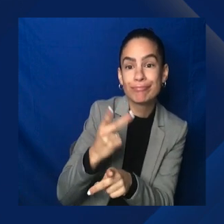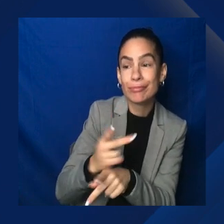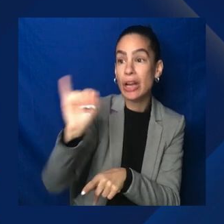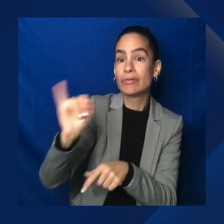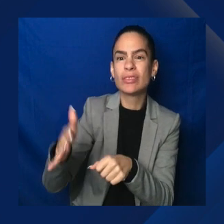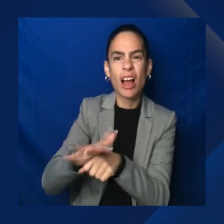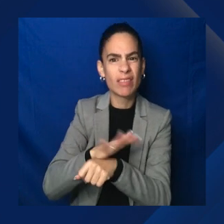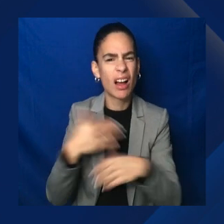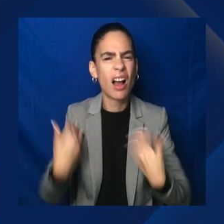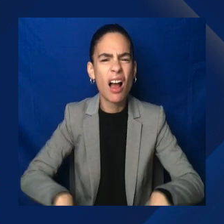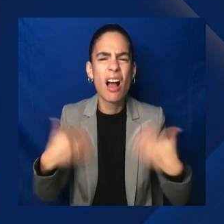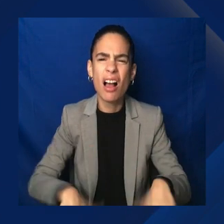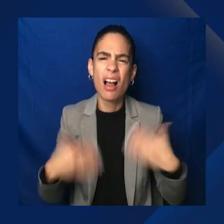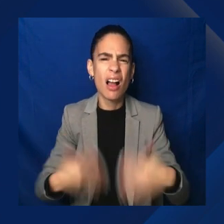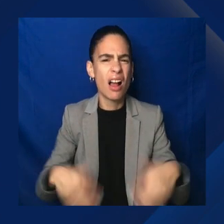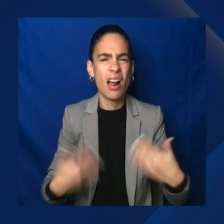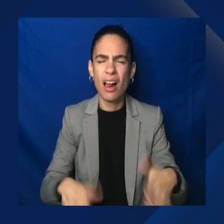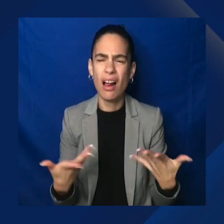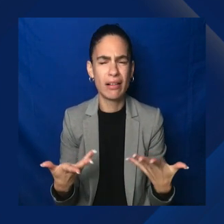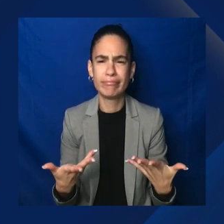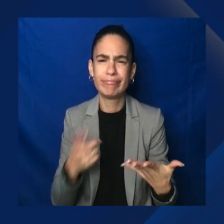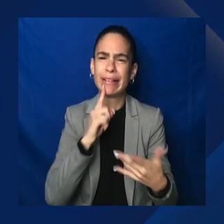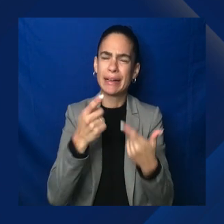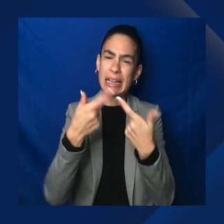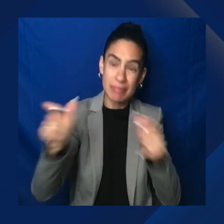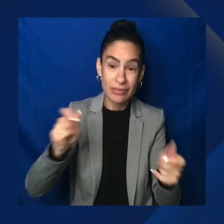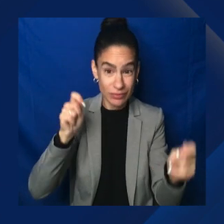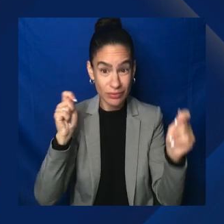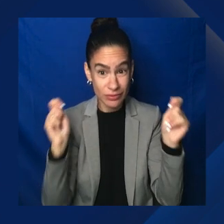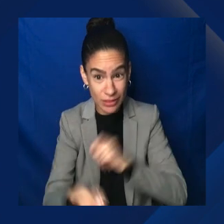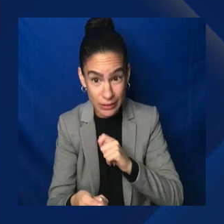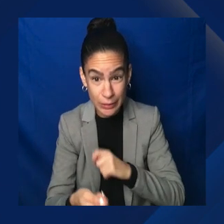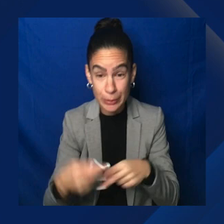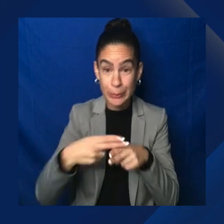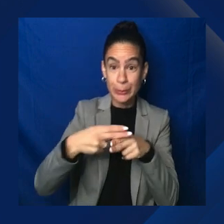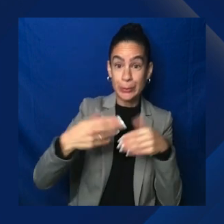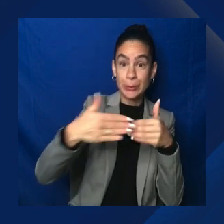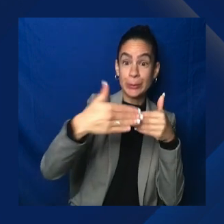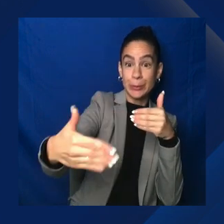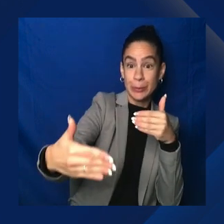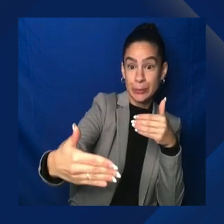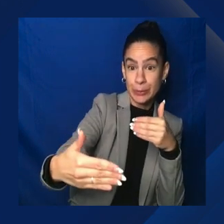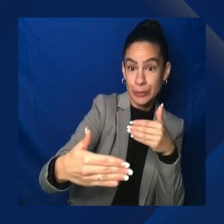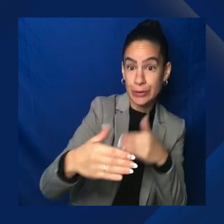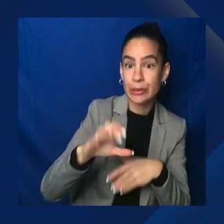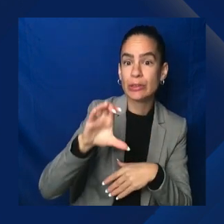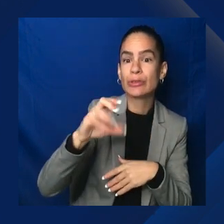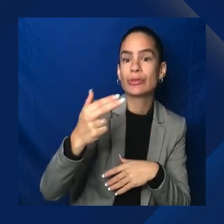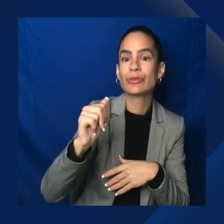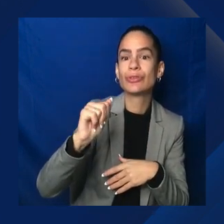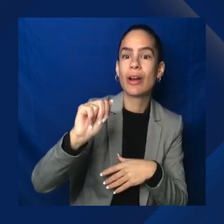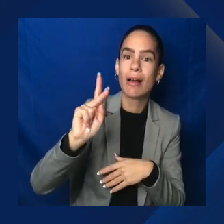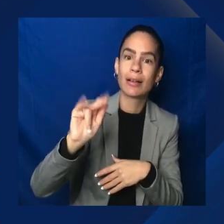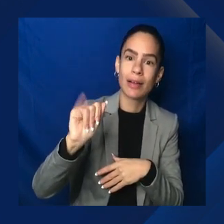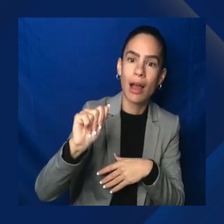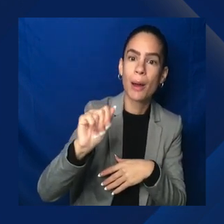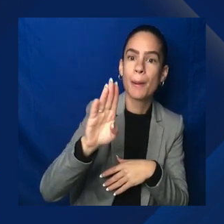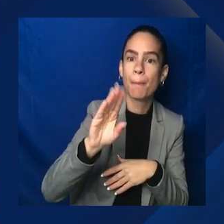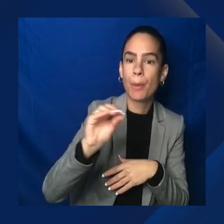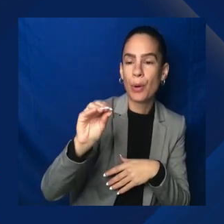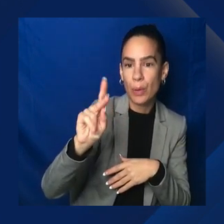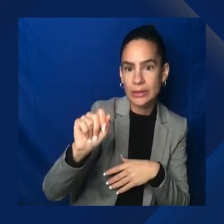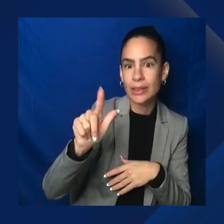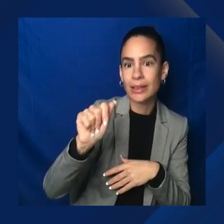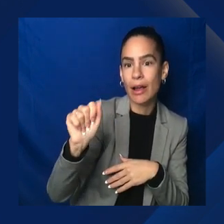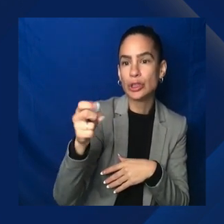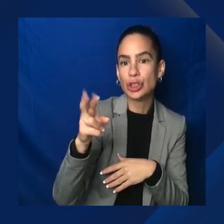moments, CMS Administrator Chiquita Brooks-Lashur will be detailing new actions by the Center for Medicaid and Medicare